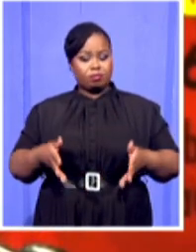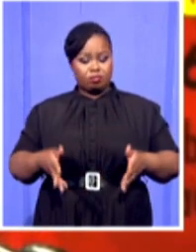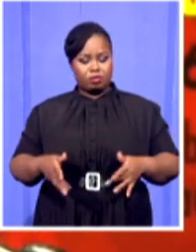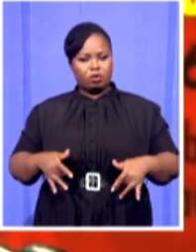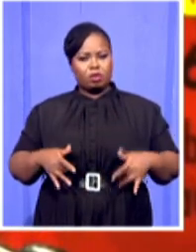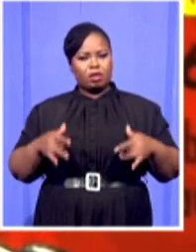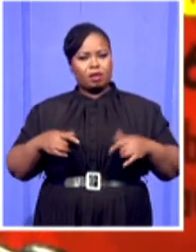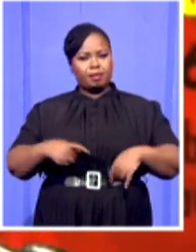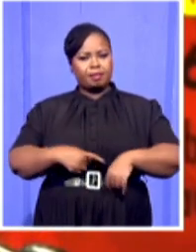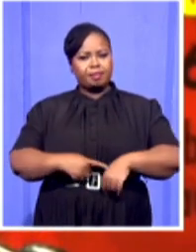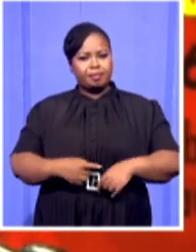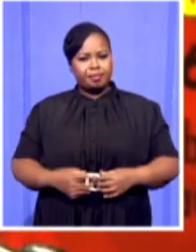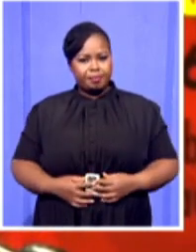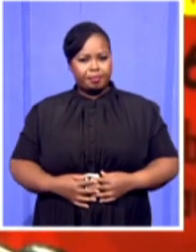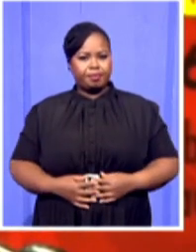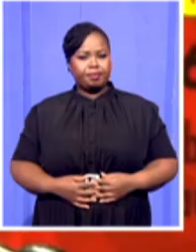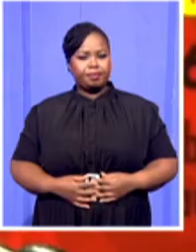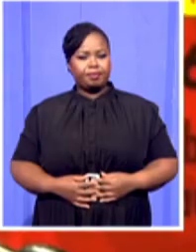lifetime?